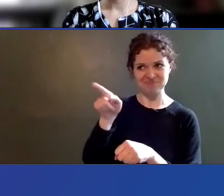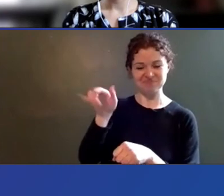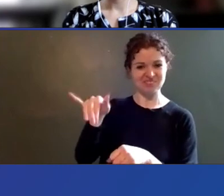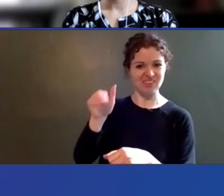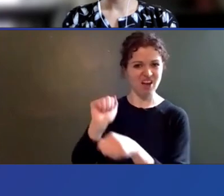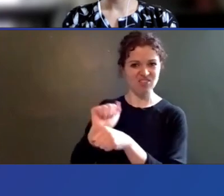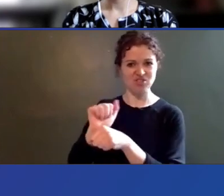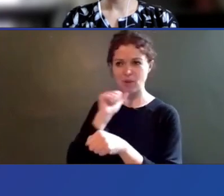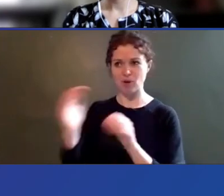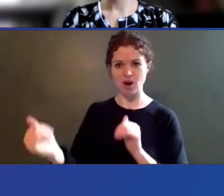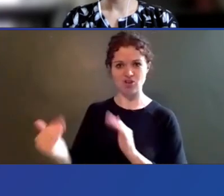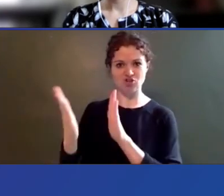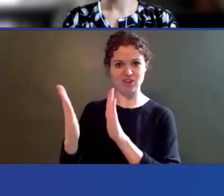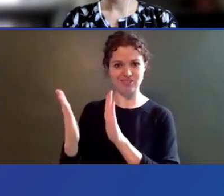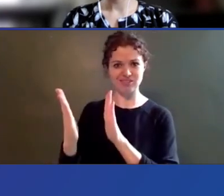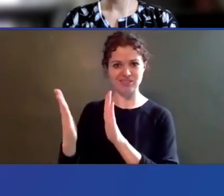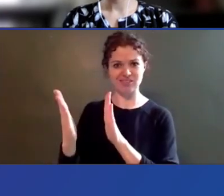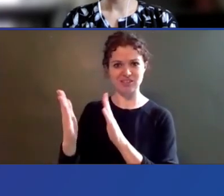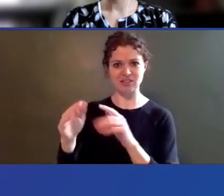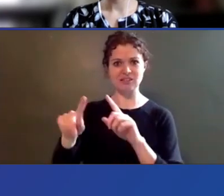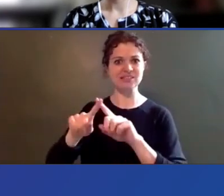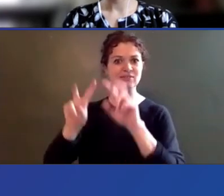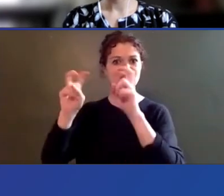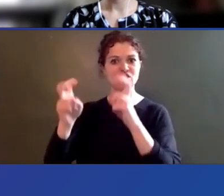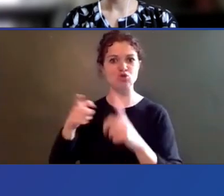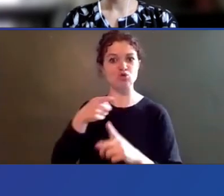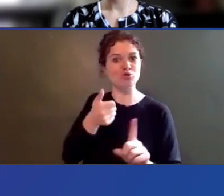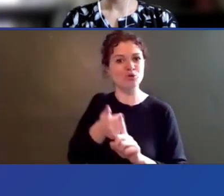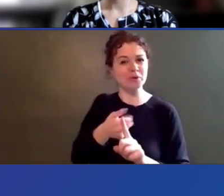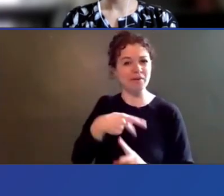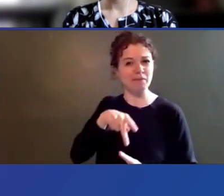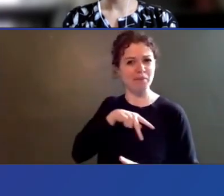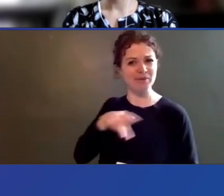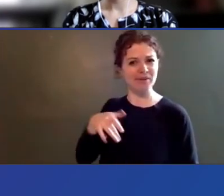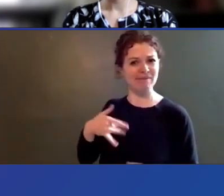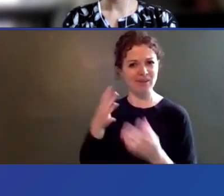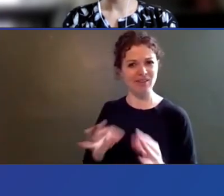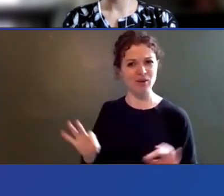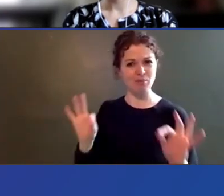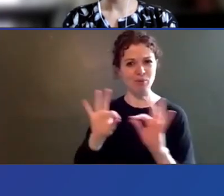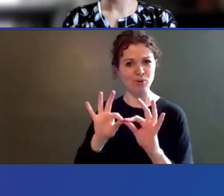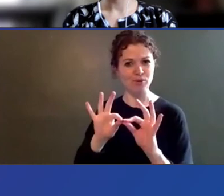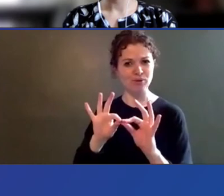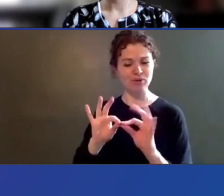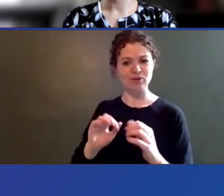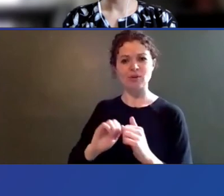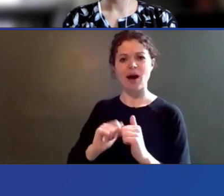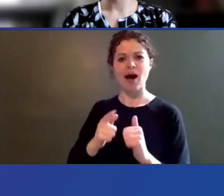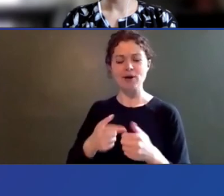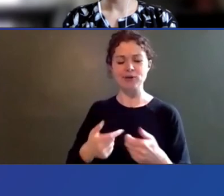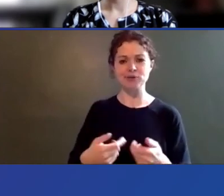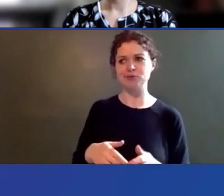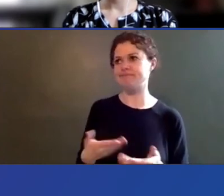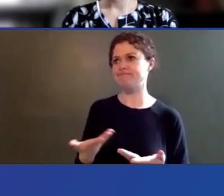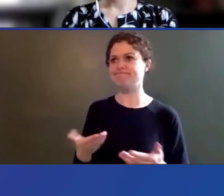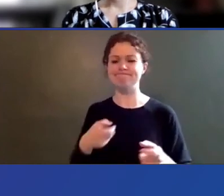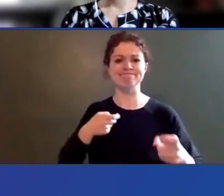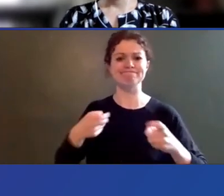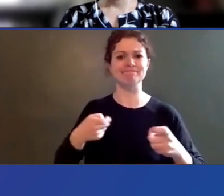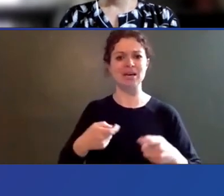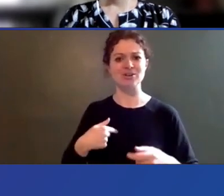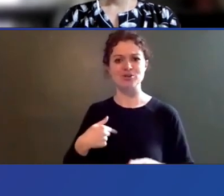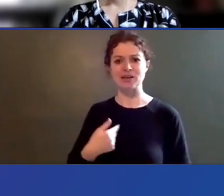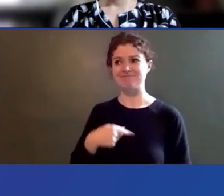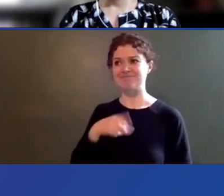to the communities you serve, that the organization serves? How do you balance the obligation to speak up, but also the emotional labor of feeling like the only person speaking